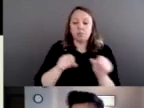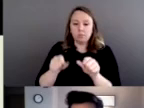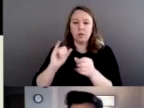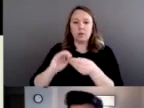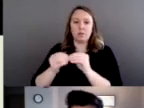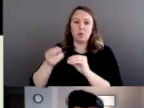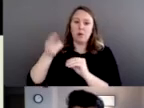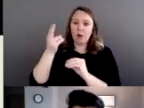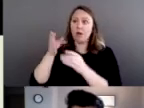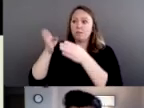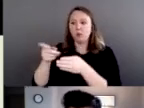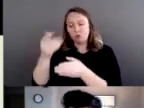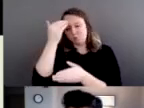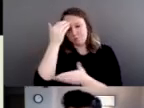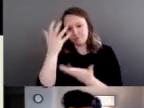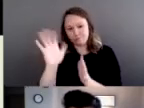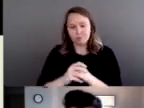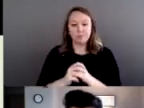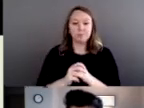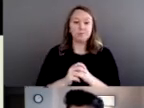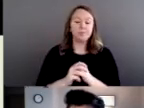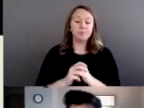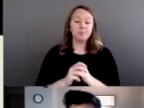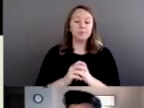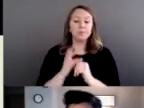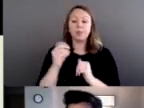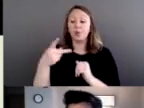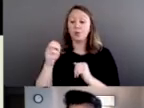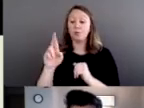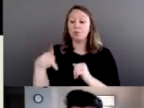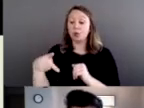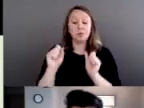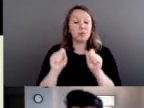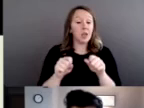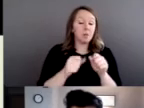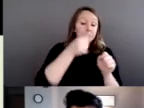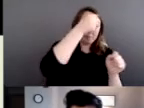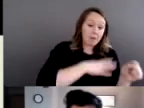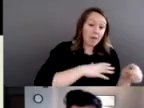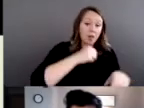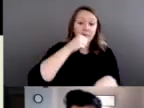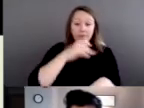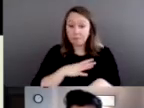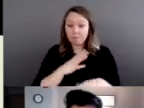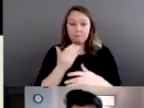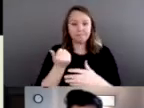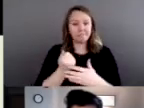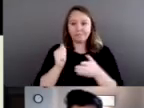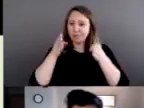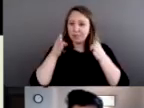offender or the perpetrator can be male, female. It can be anybody. I know